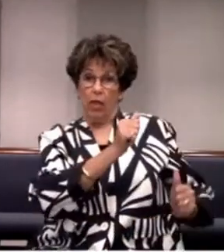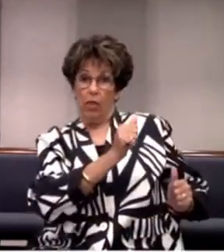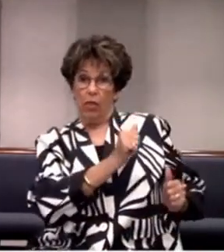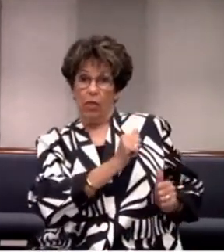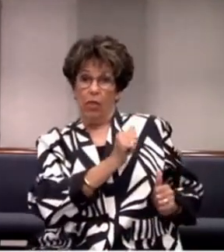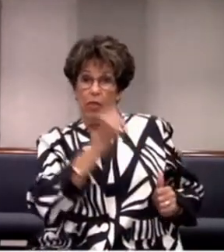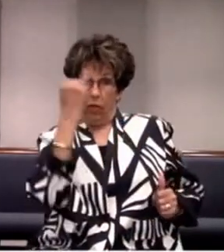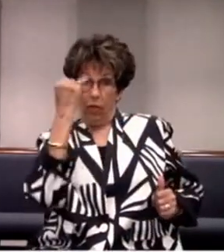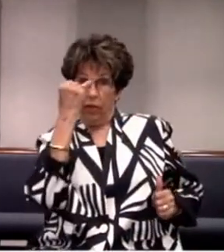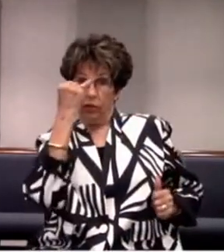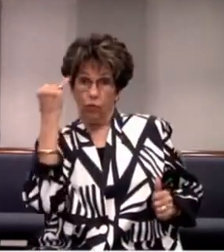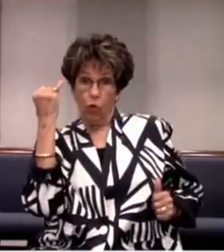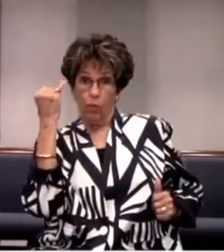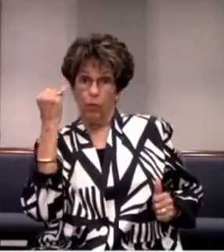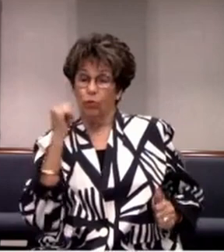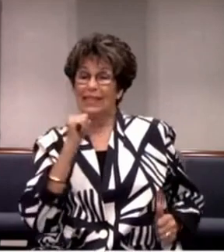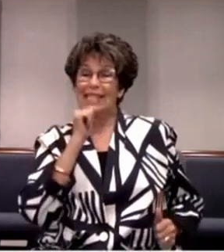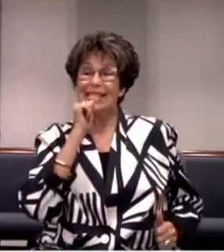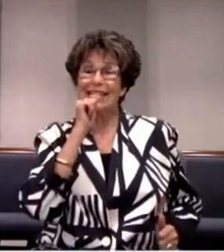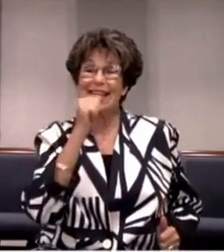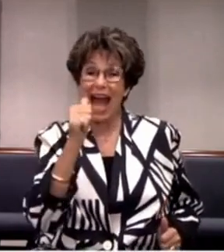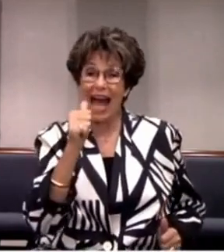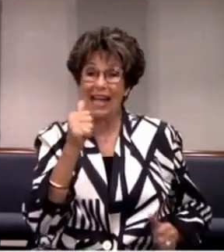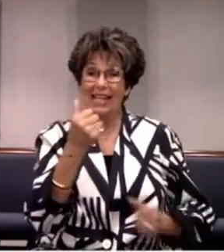He's unsaved.